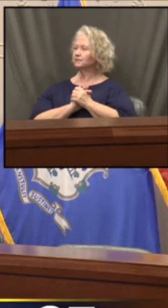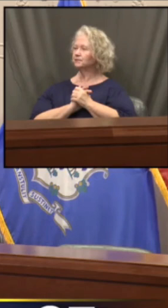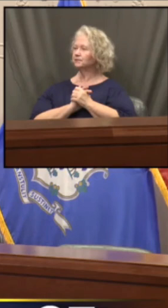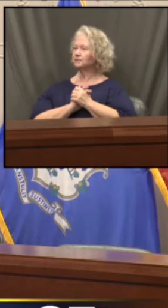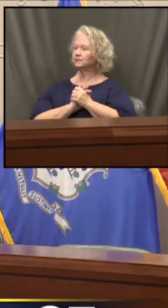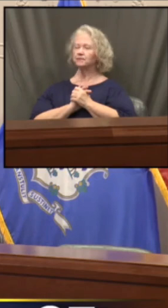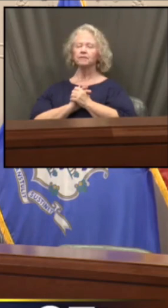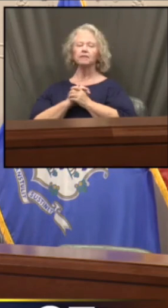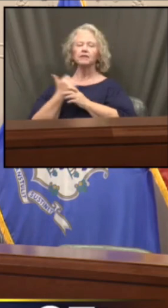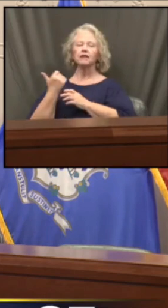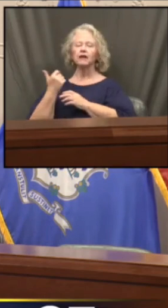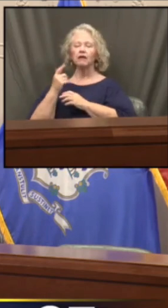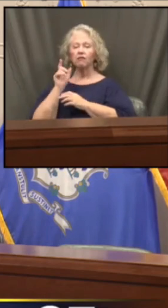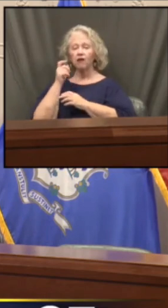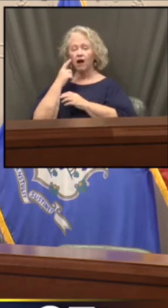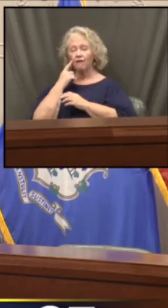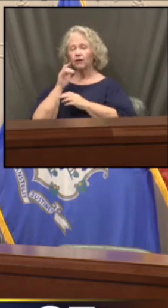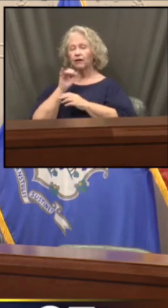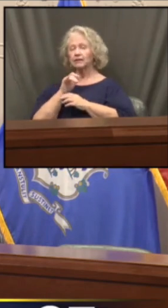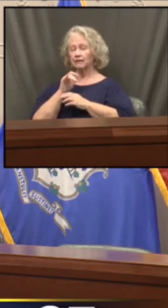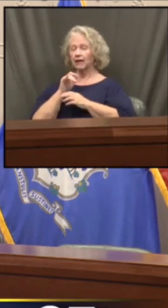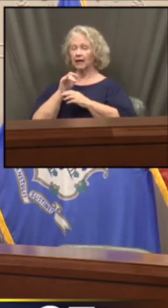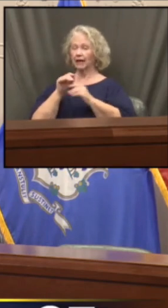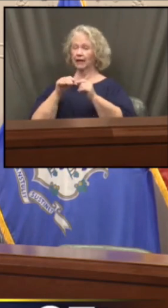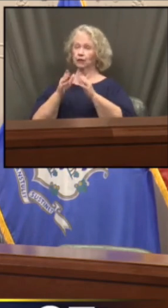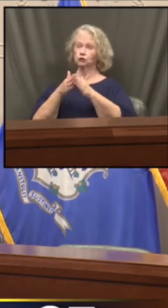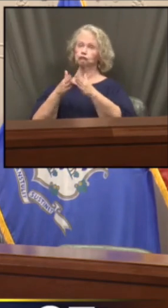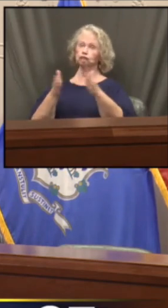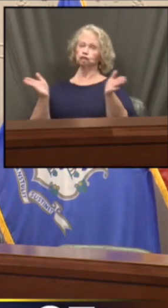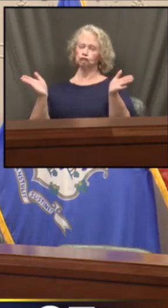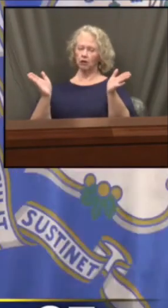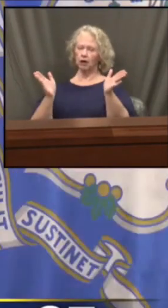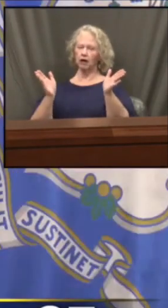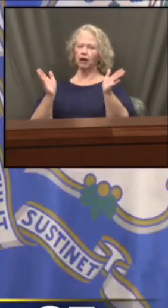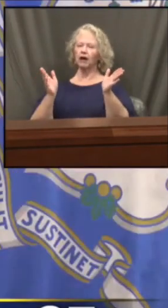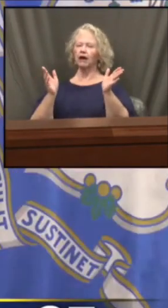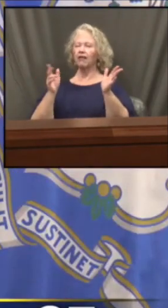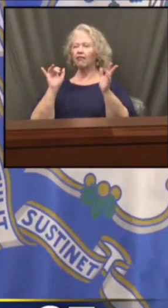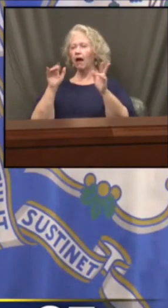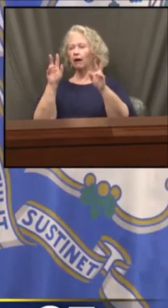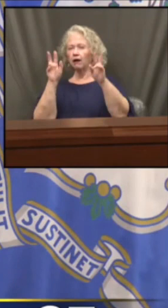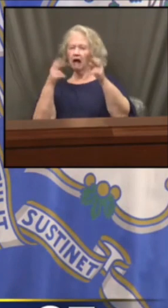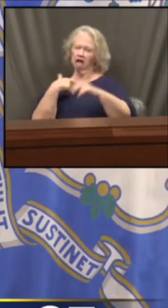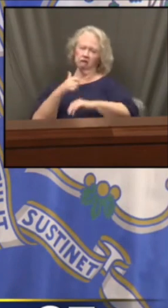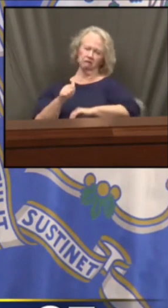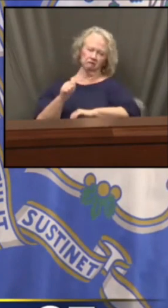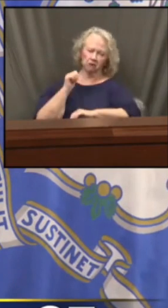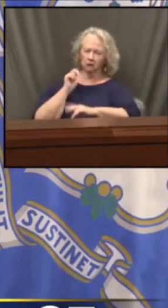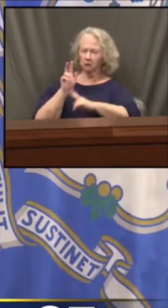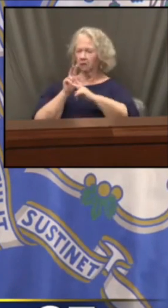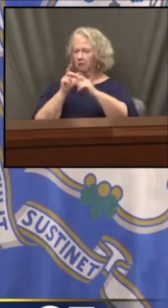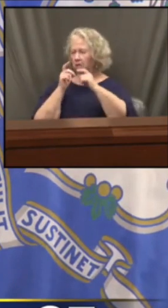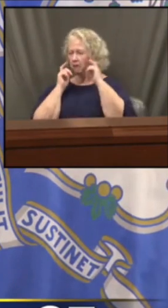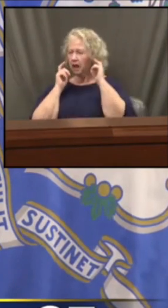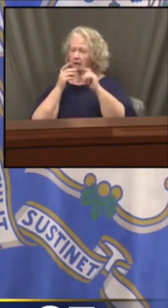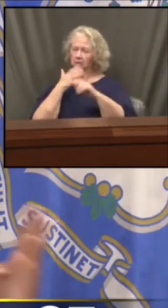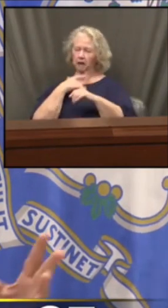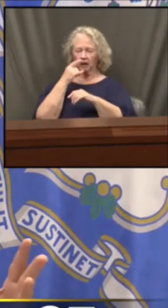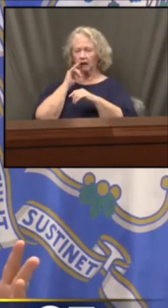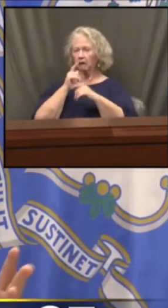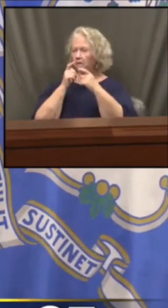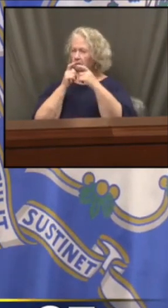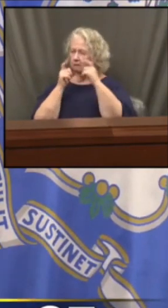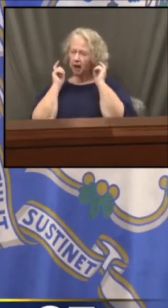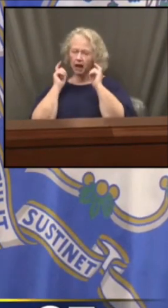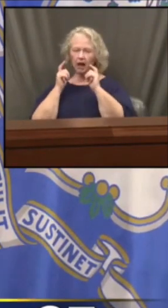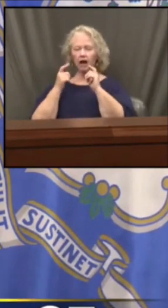I would say, broadly speaking, Paul, we can talk about, I refuse to wear a mask, my kid refuses to wear a mask, I want a